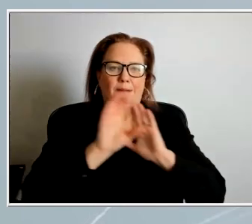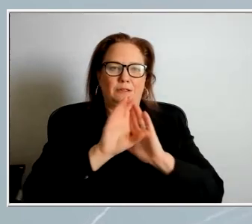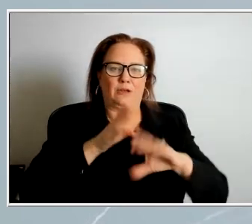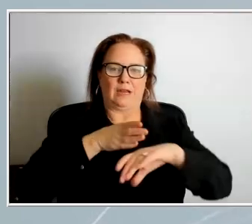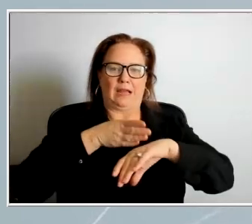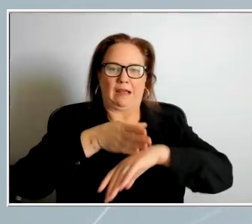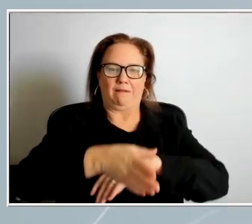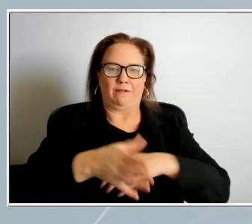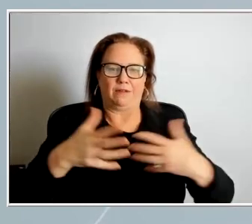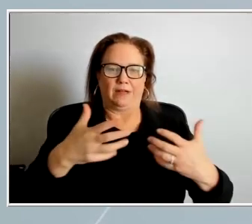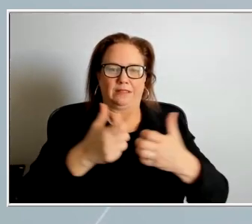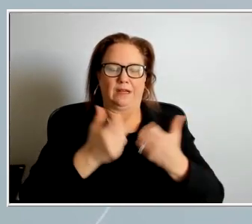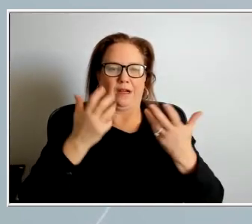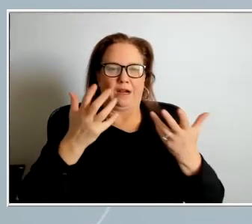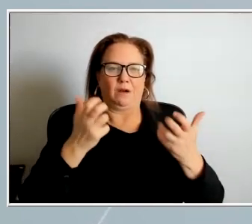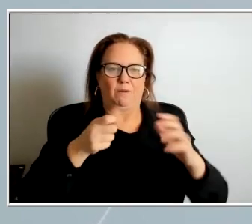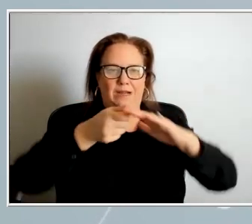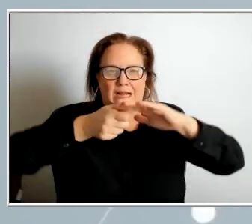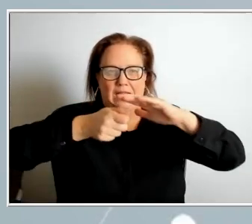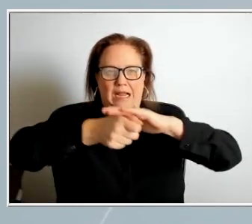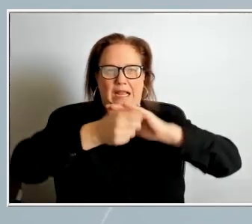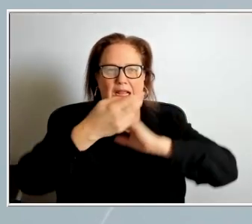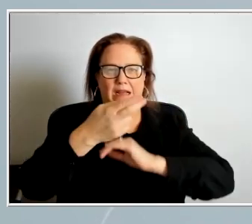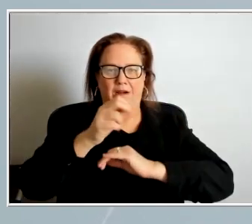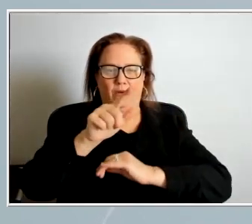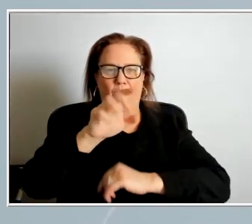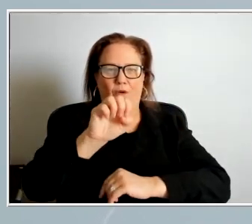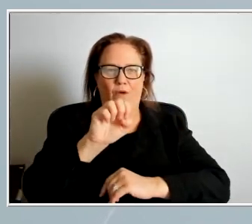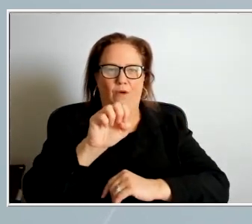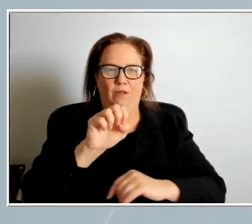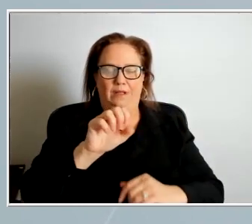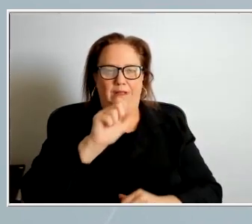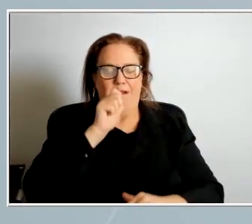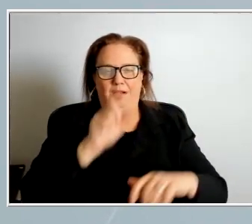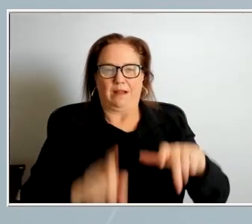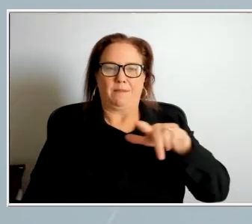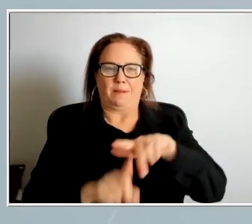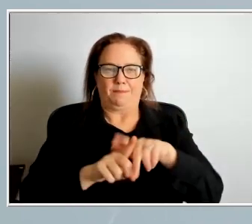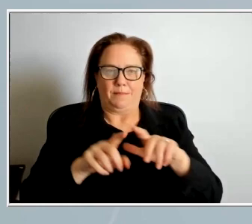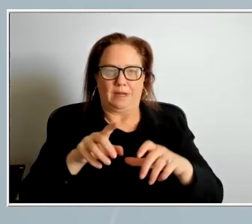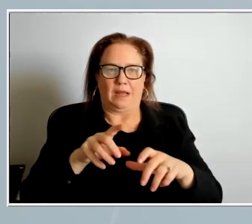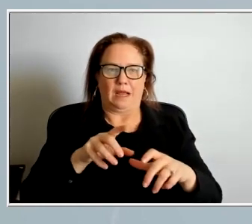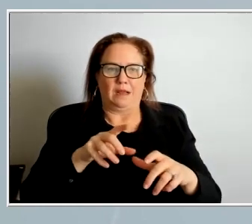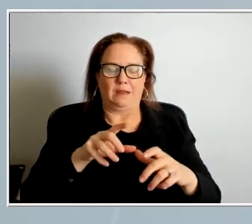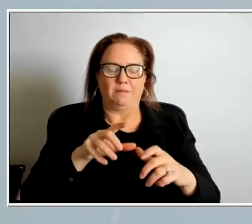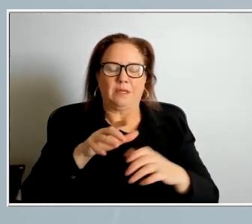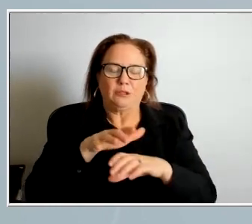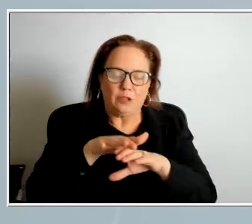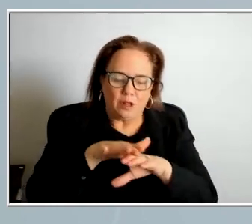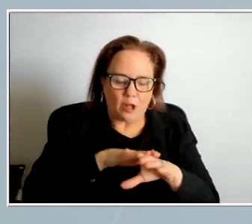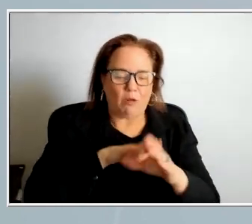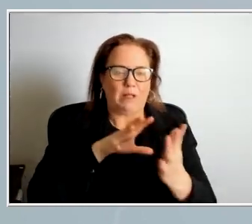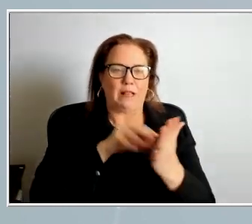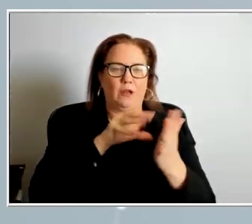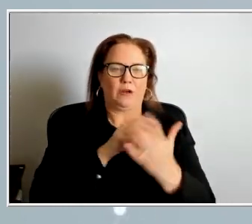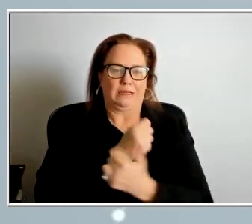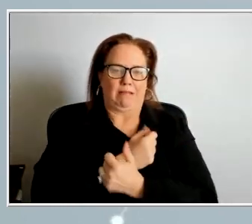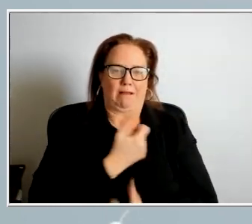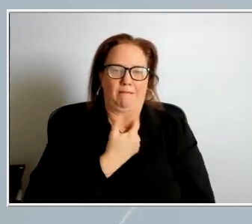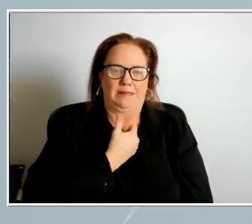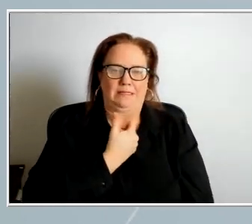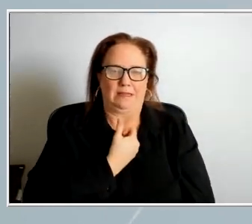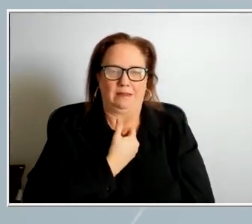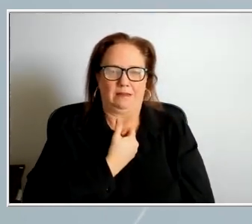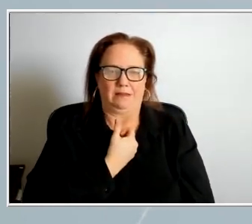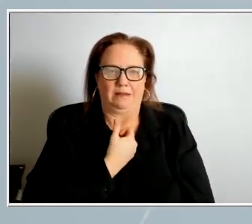accident. I just wanted to hide in a hole and never come out. But I've slowly learned to love myself, and I've loved going